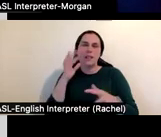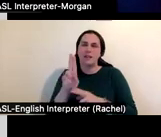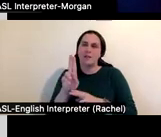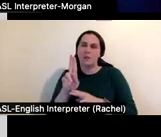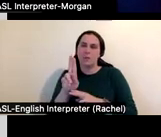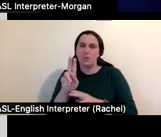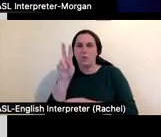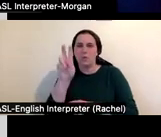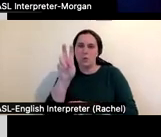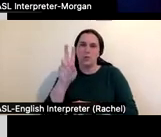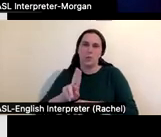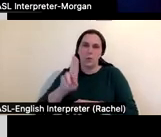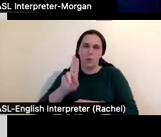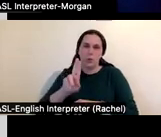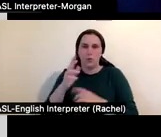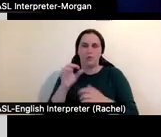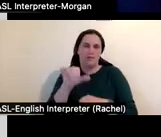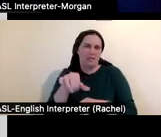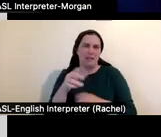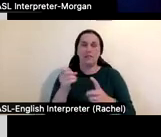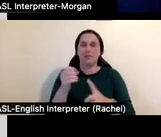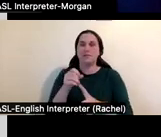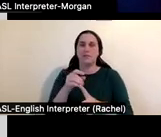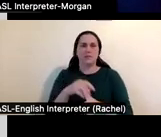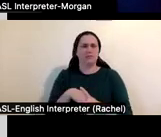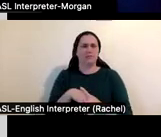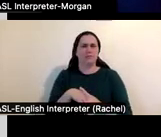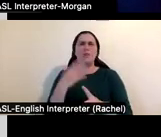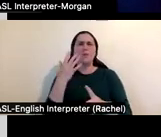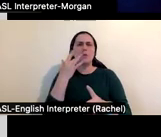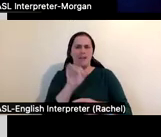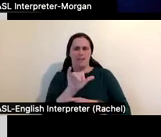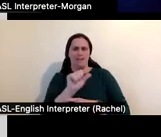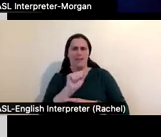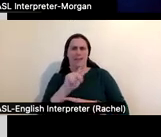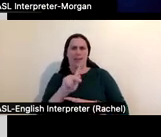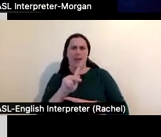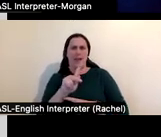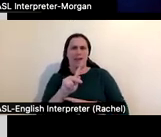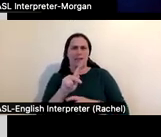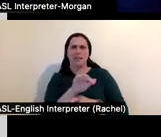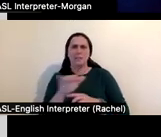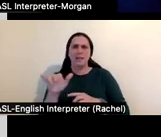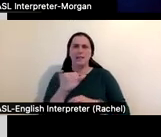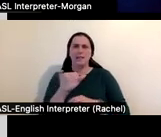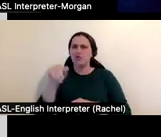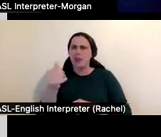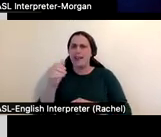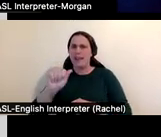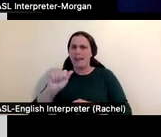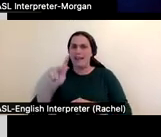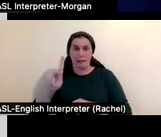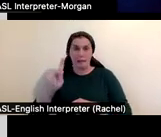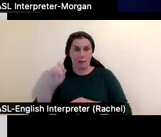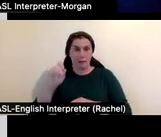Yes. So if I had spelled yak, JAK, would it sound the same? Would have sounded the same, yes,